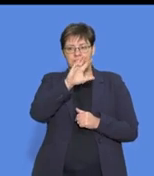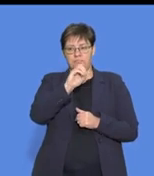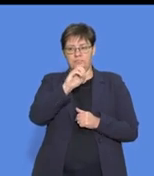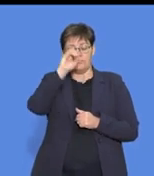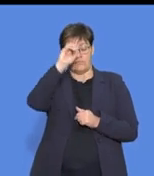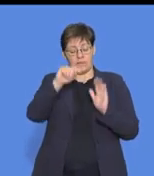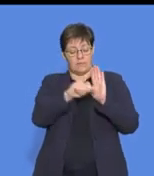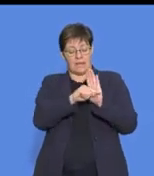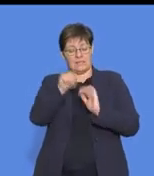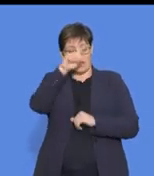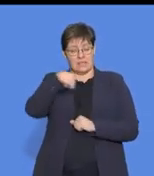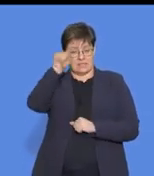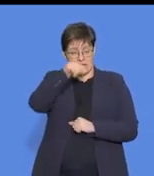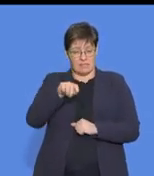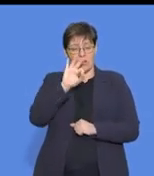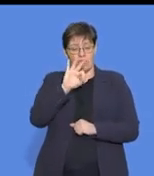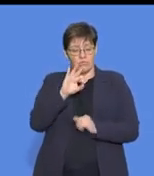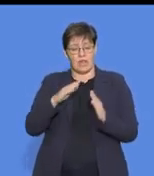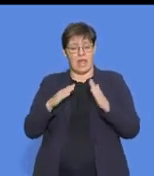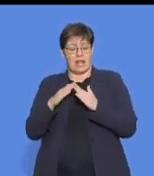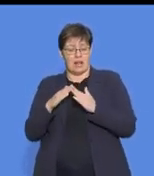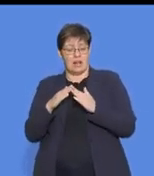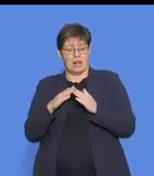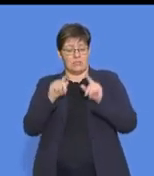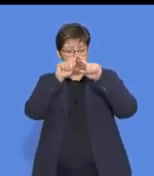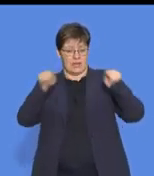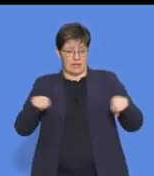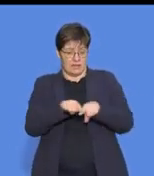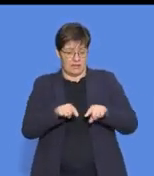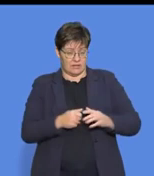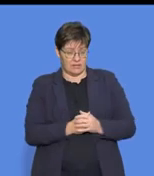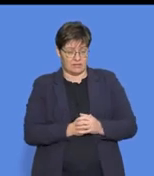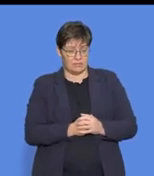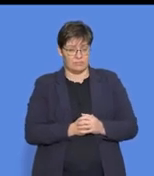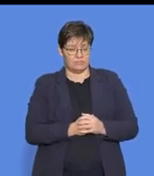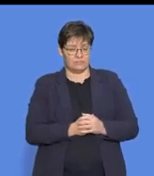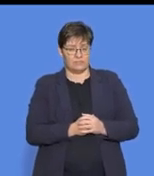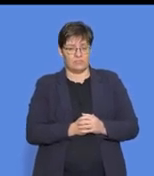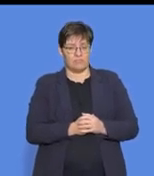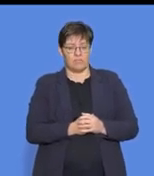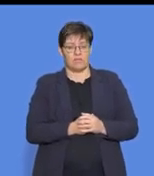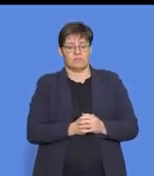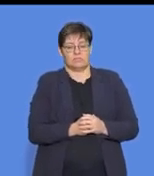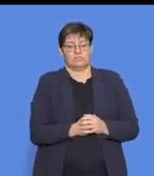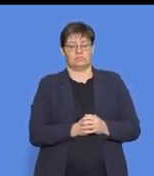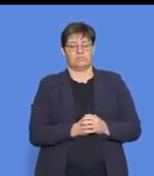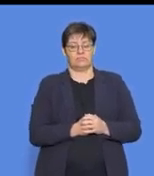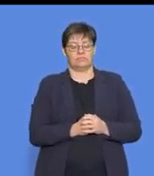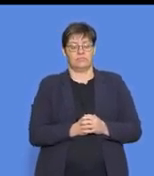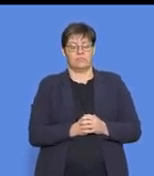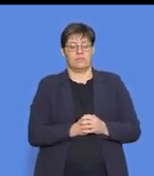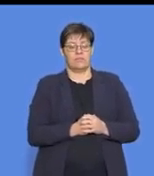90 minus theta, using three angles of a triangle because the sum of angles of a triangle. Okay, so let's go put that into our sine